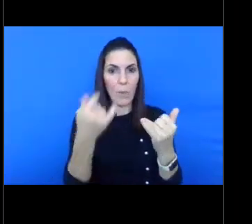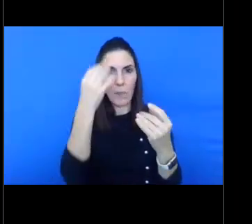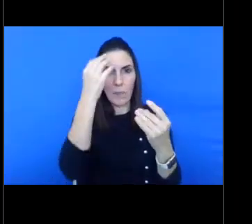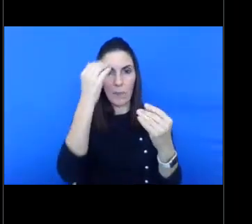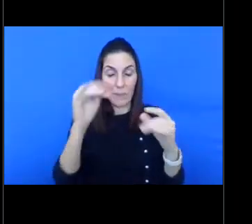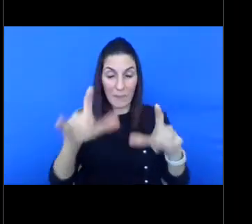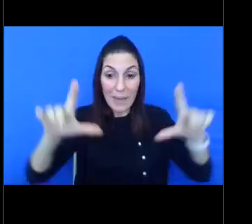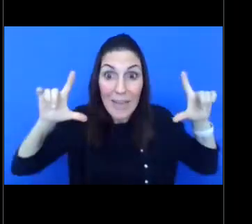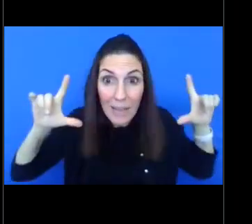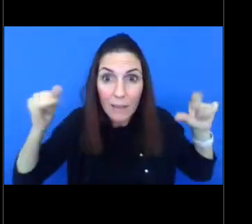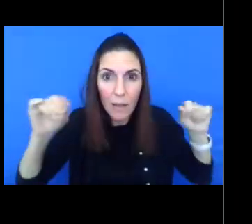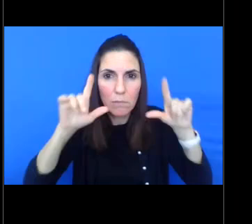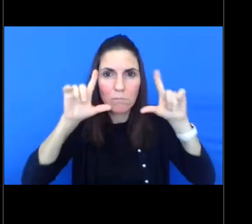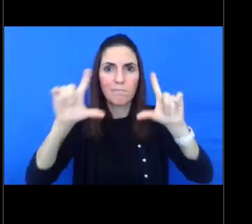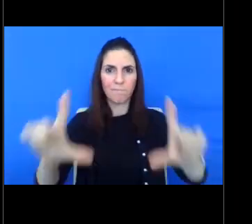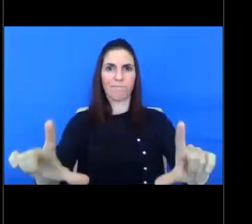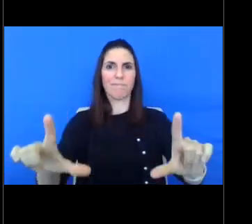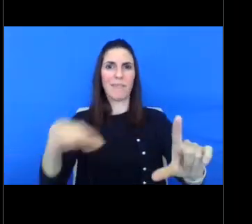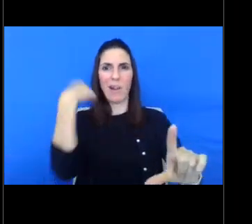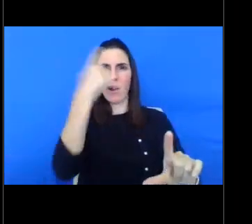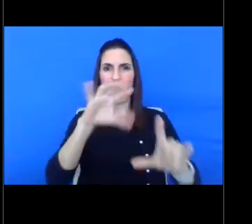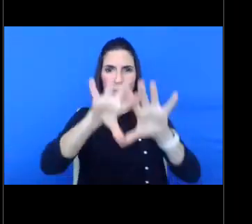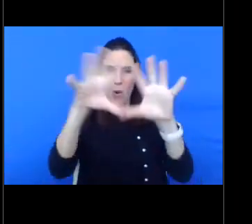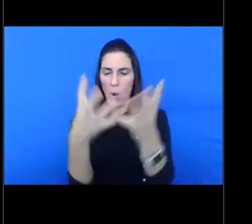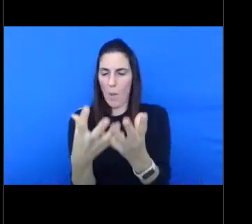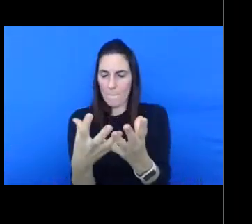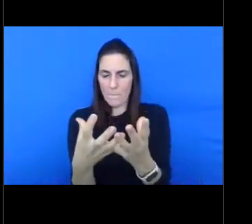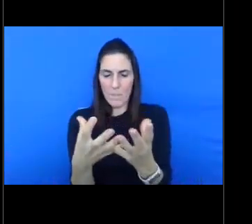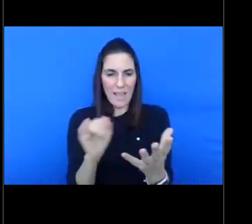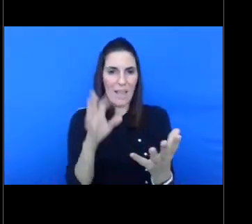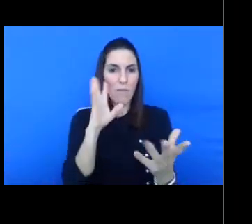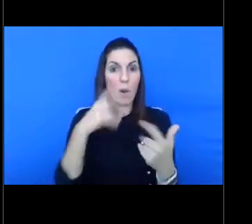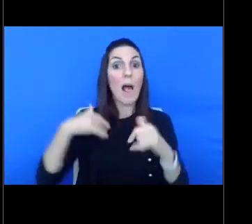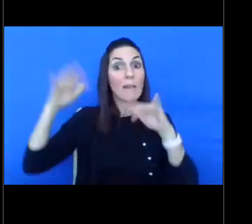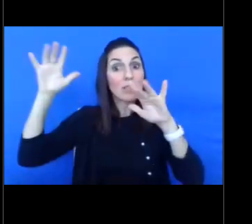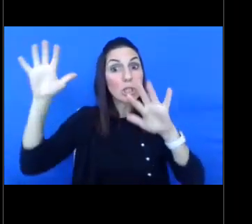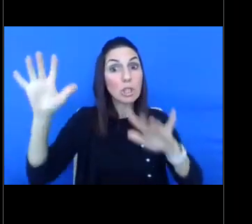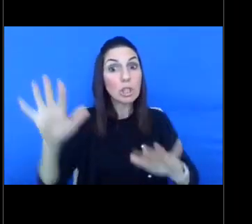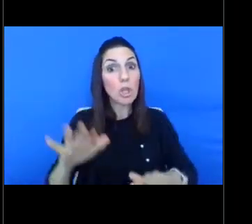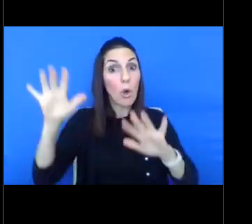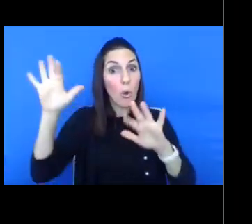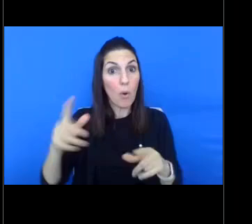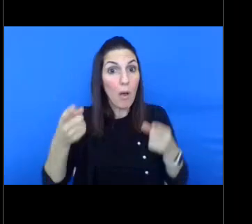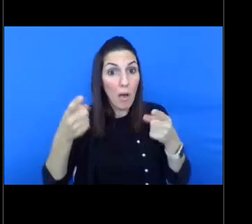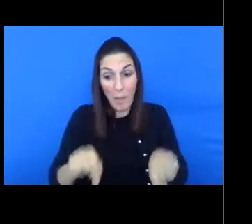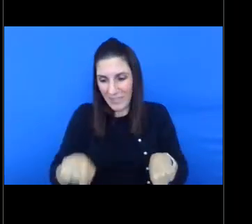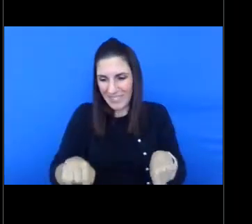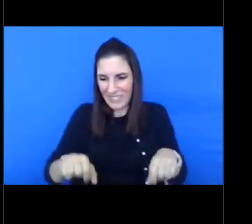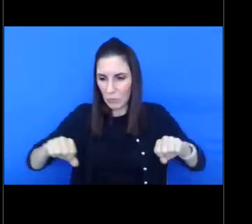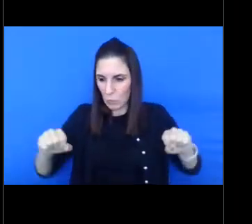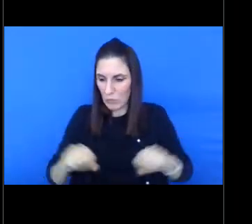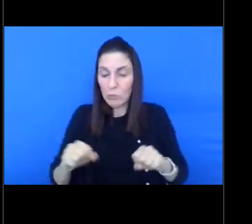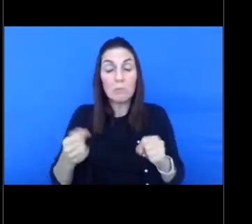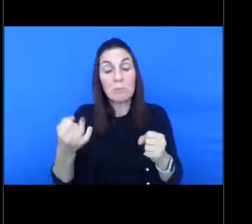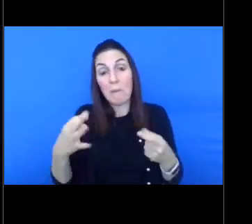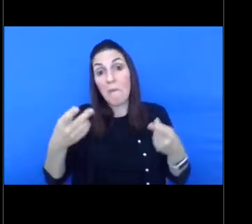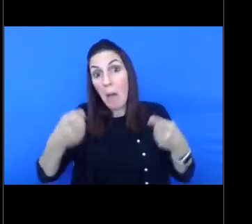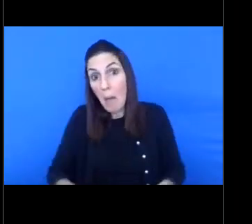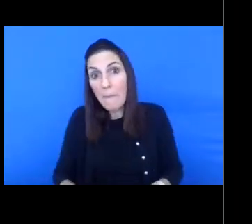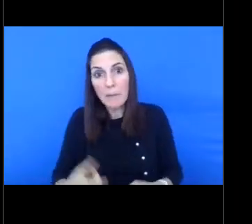in, okay? If we have a snow event to take place at some point this winter, what do you look